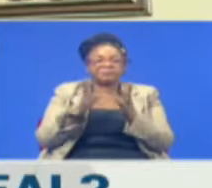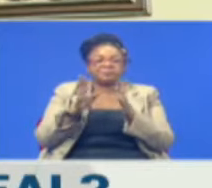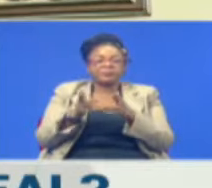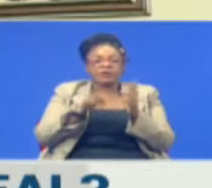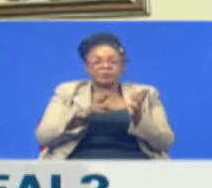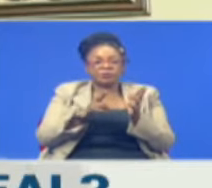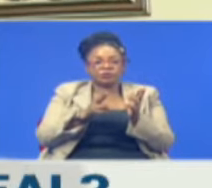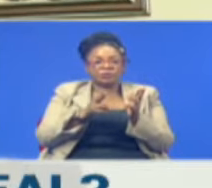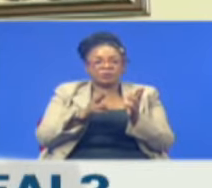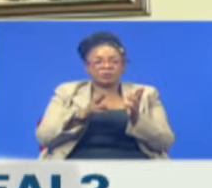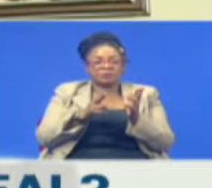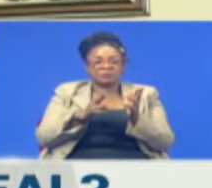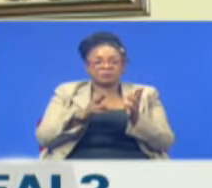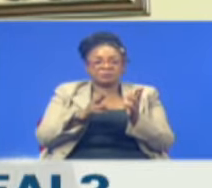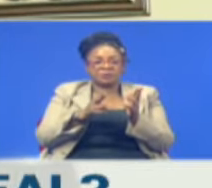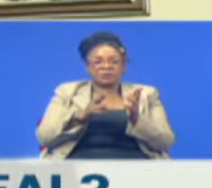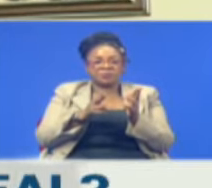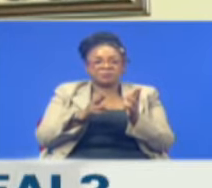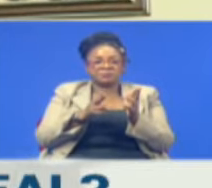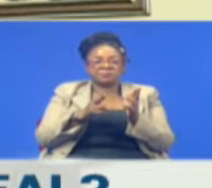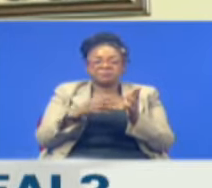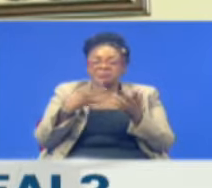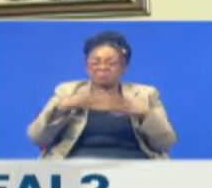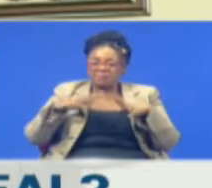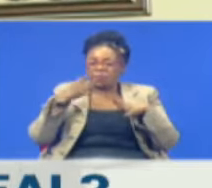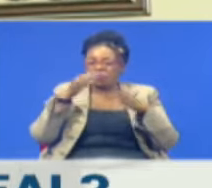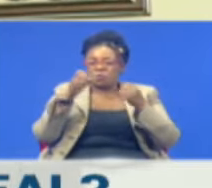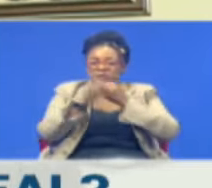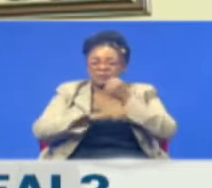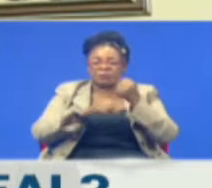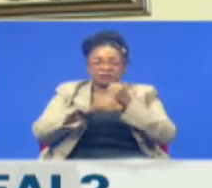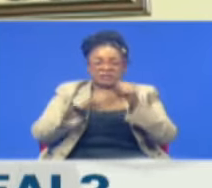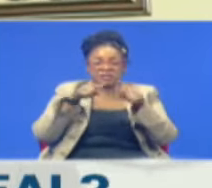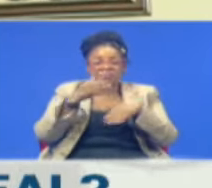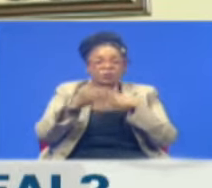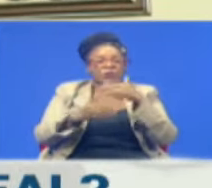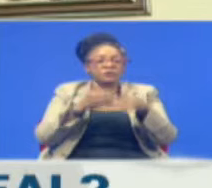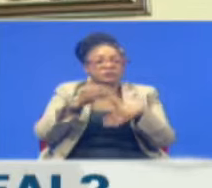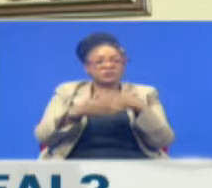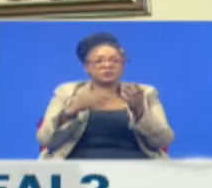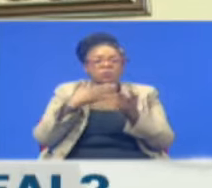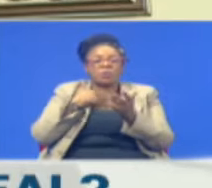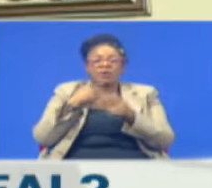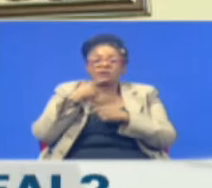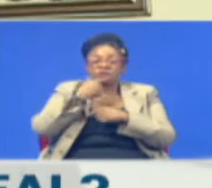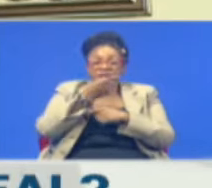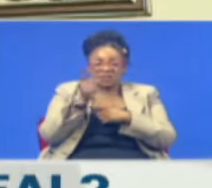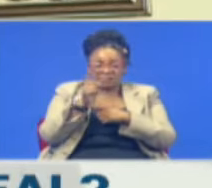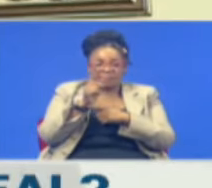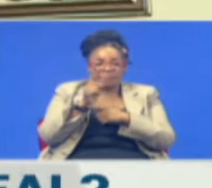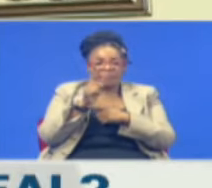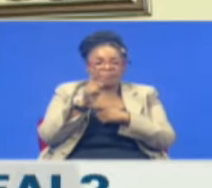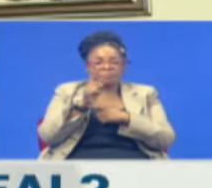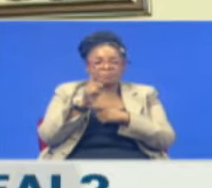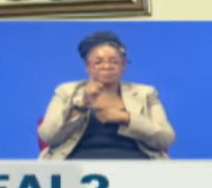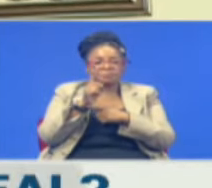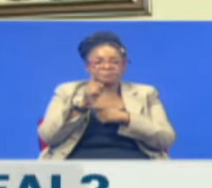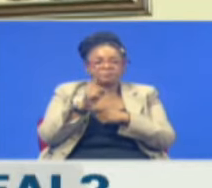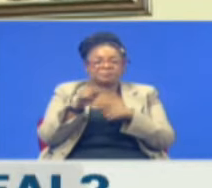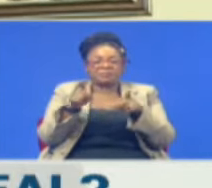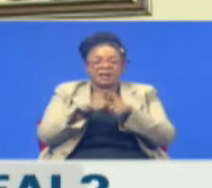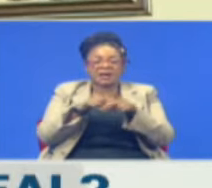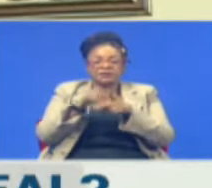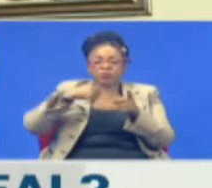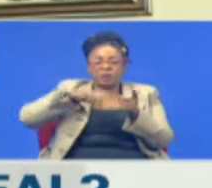the usual suspects who are trying to sabotage this process. And we want to tell them that as far as we are